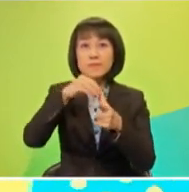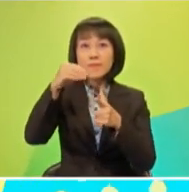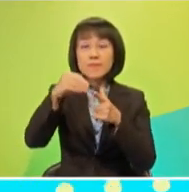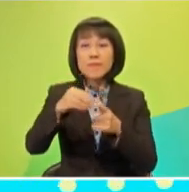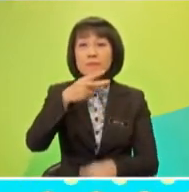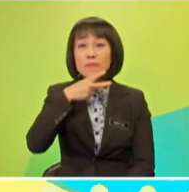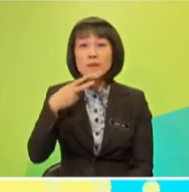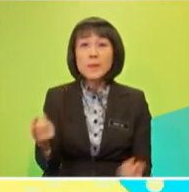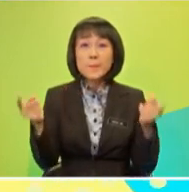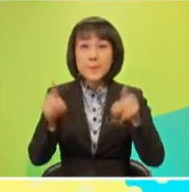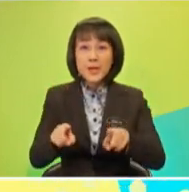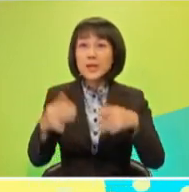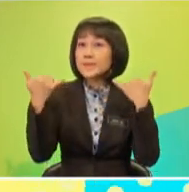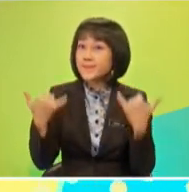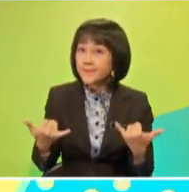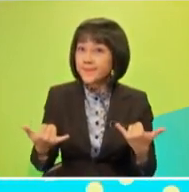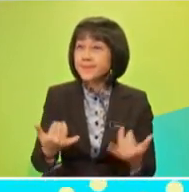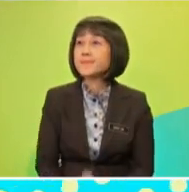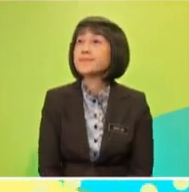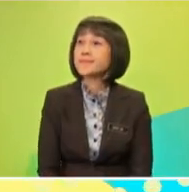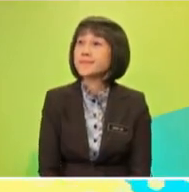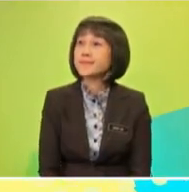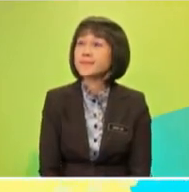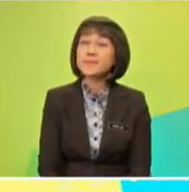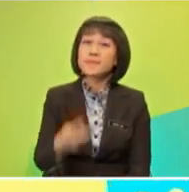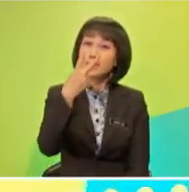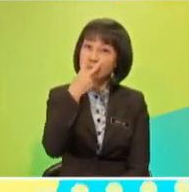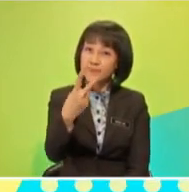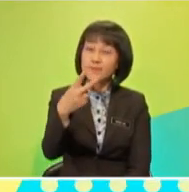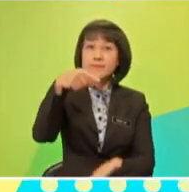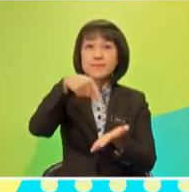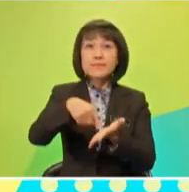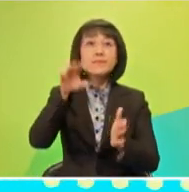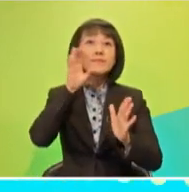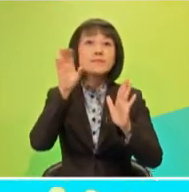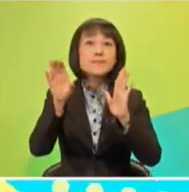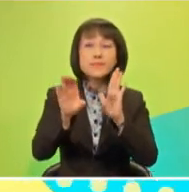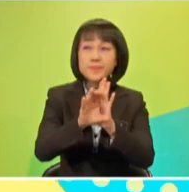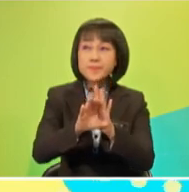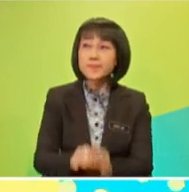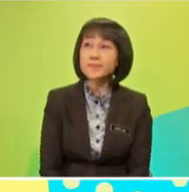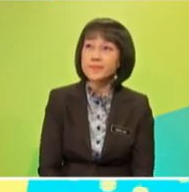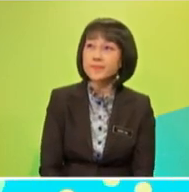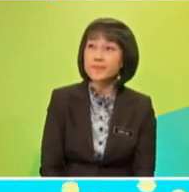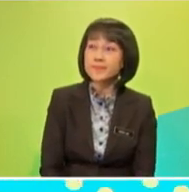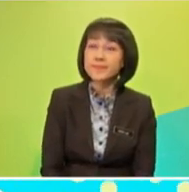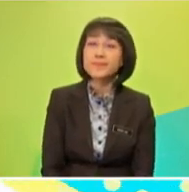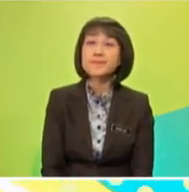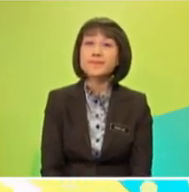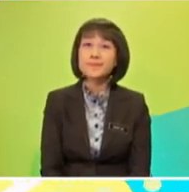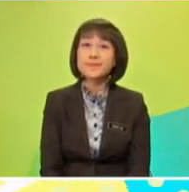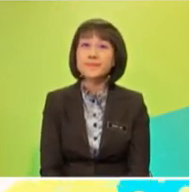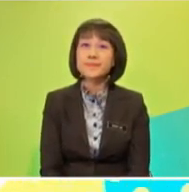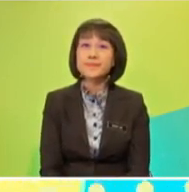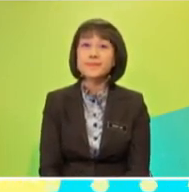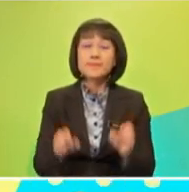now. Now, let's look at this picture. Pupils out there, can you